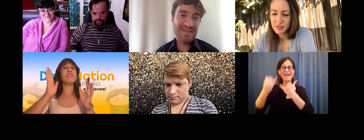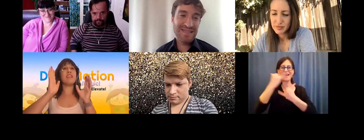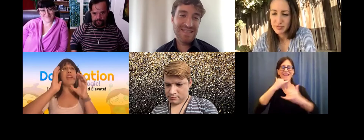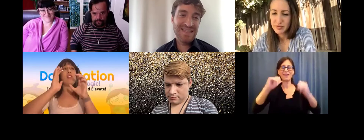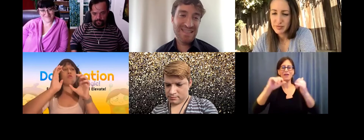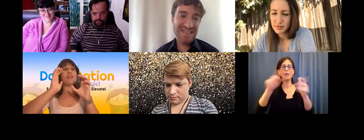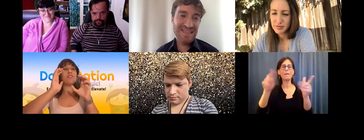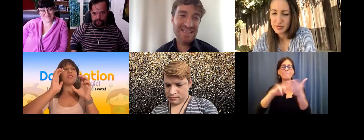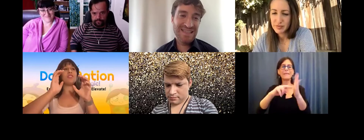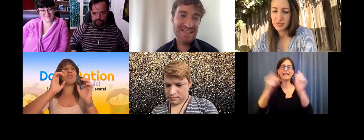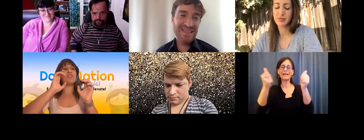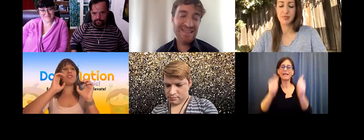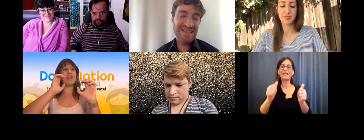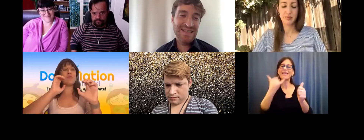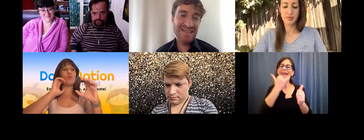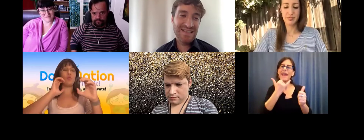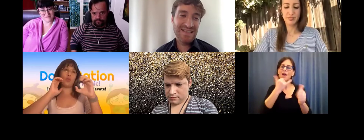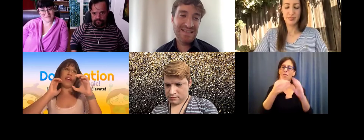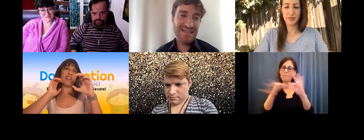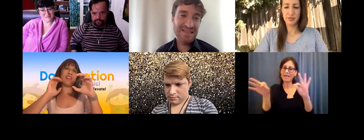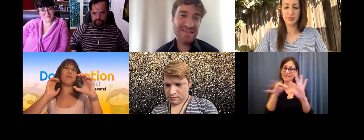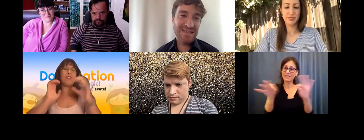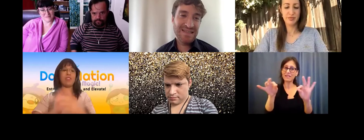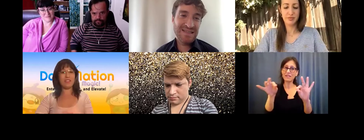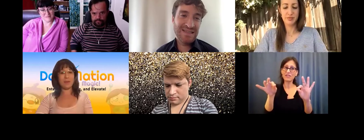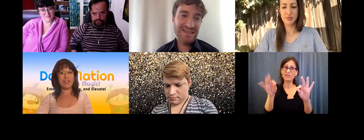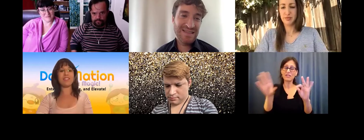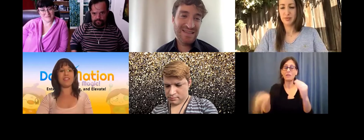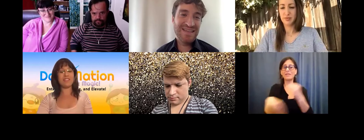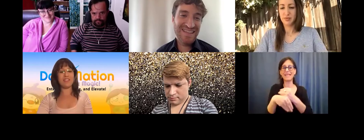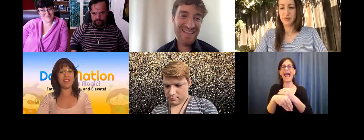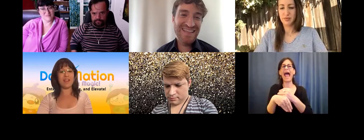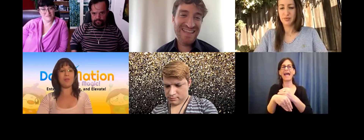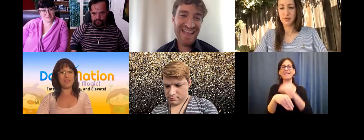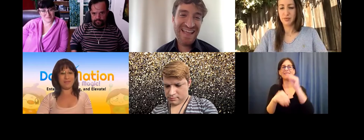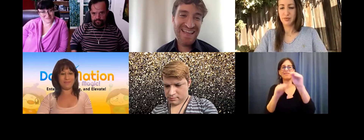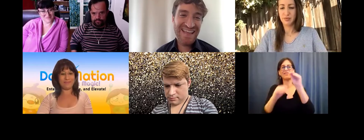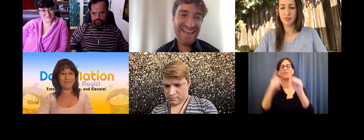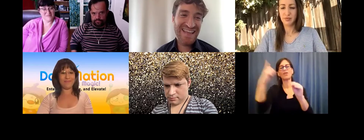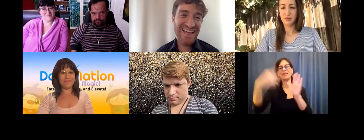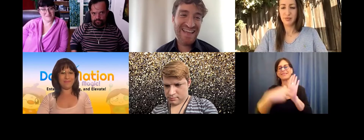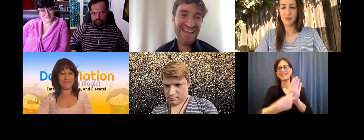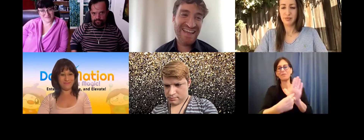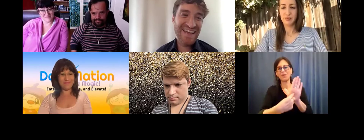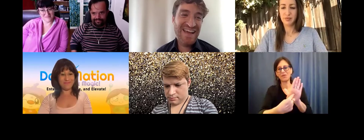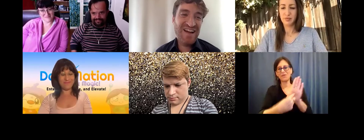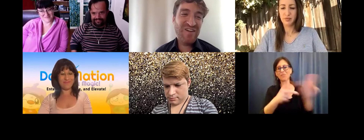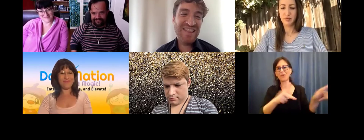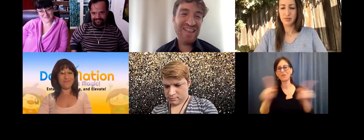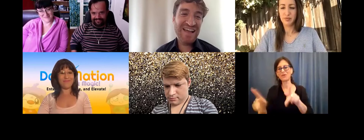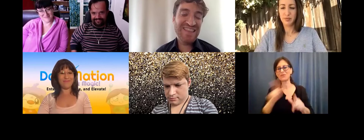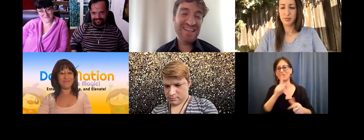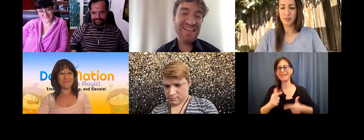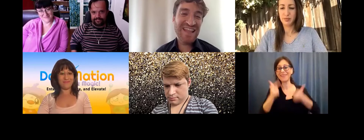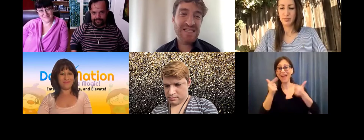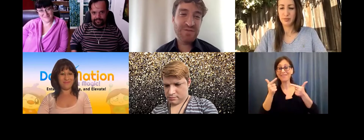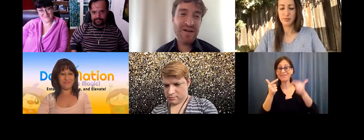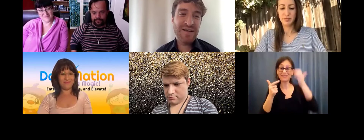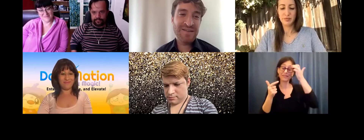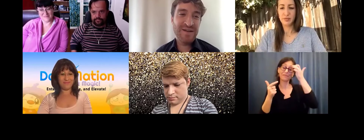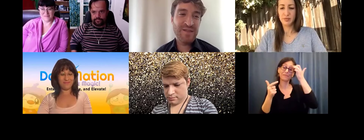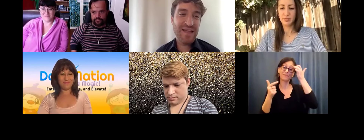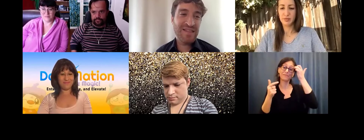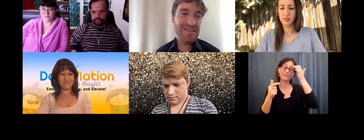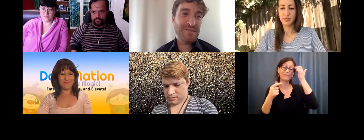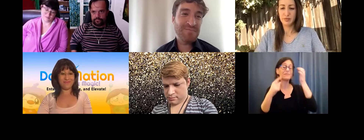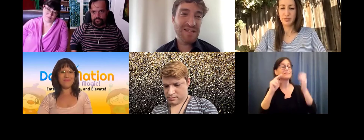happens, the error messages that was added at the very last minute, as an example. Well,